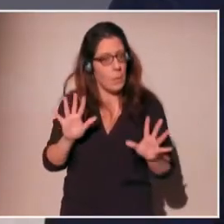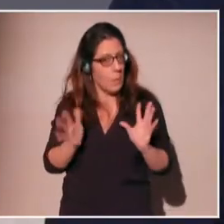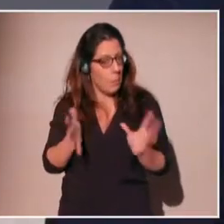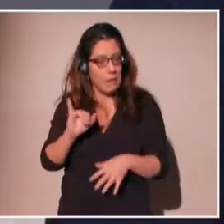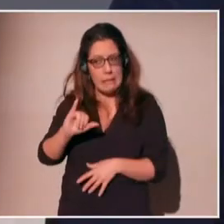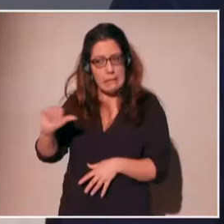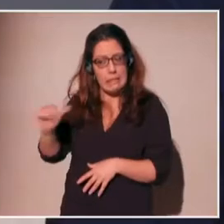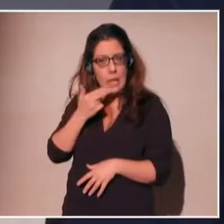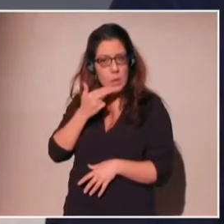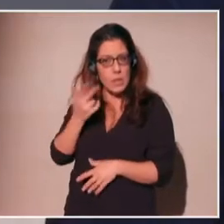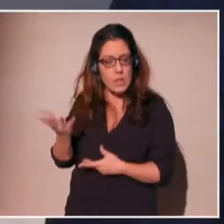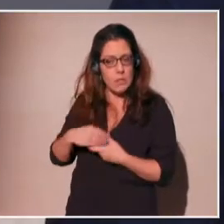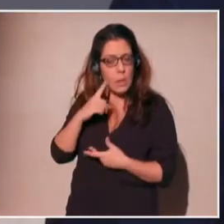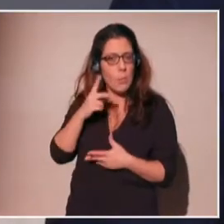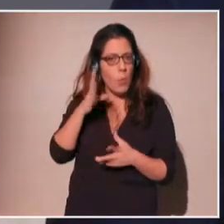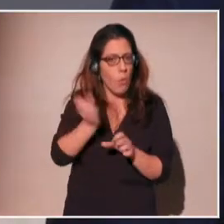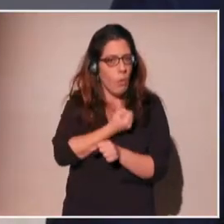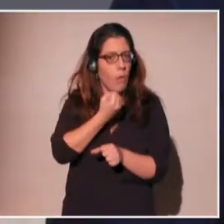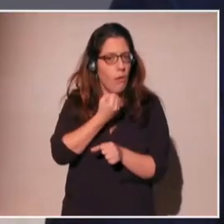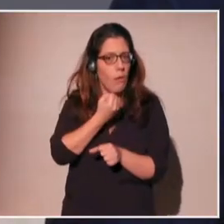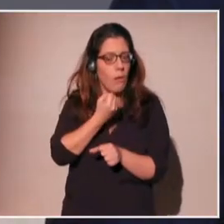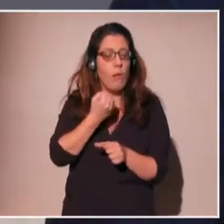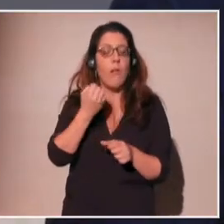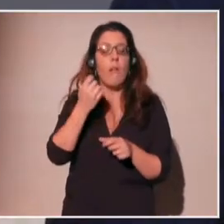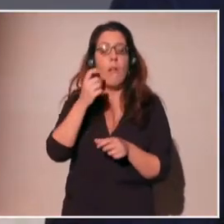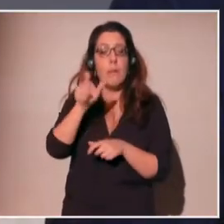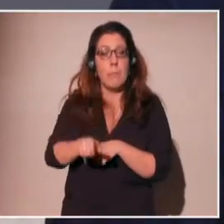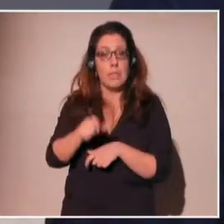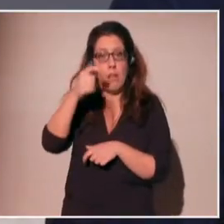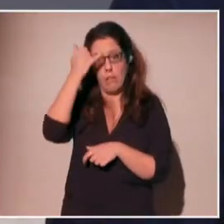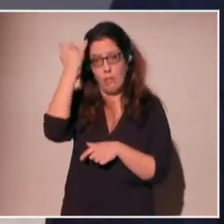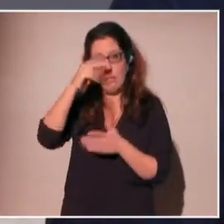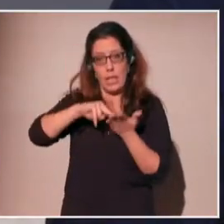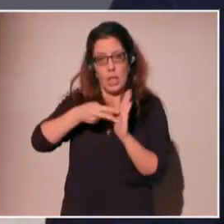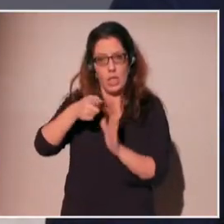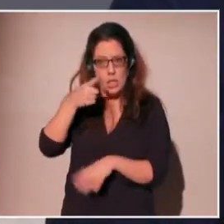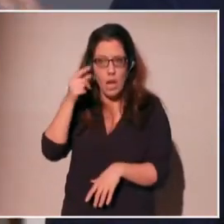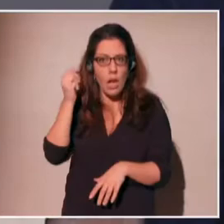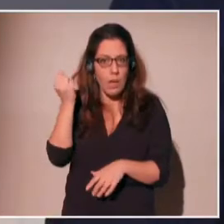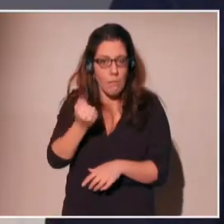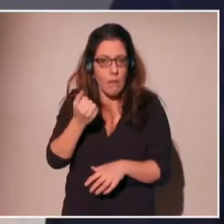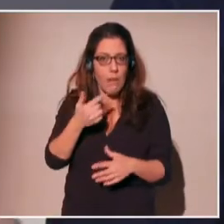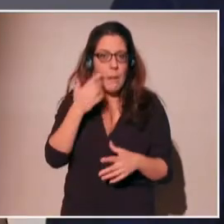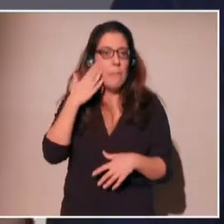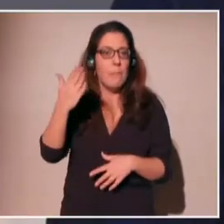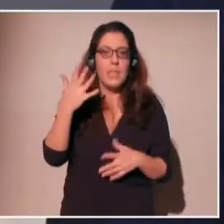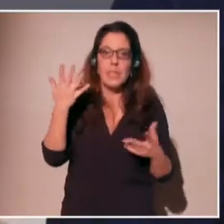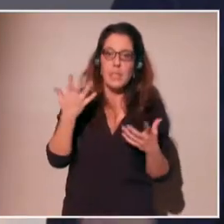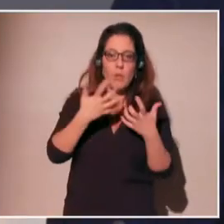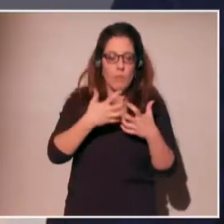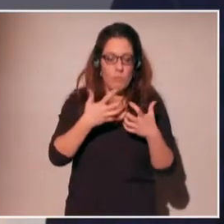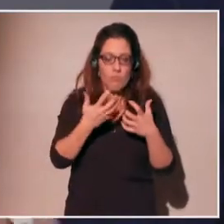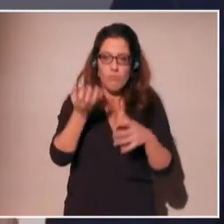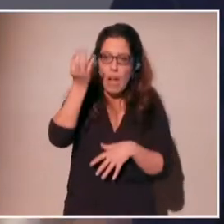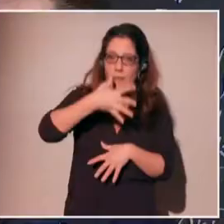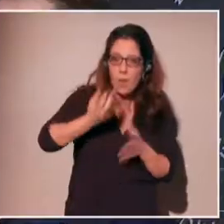stronger. In any industry, if you invent a new mechanism, if you invent a new object, you need to model it. You need to model it in